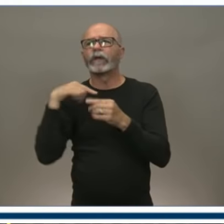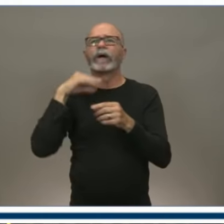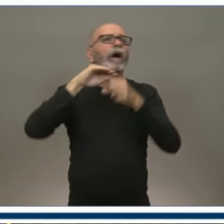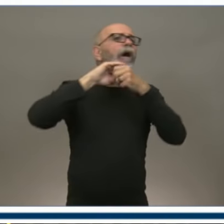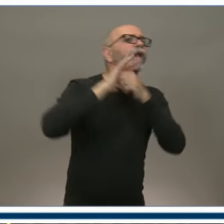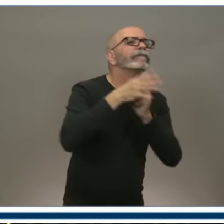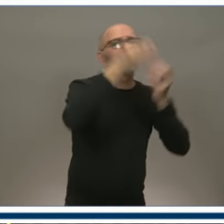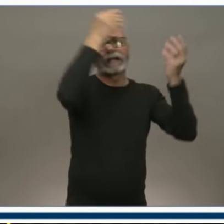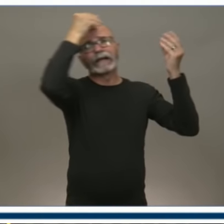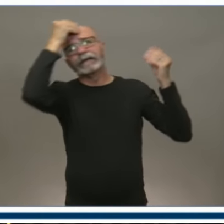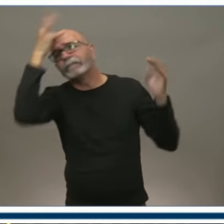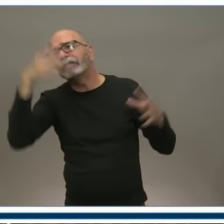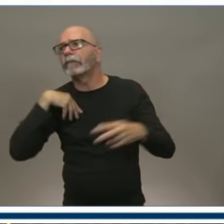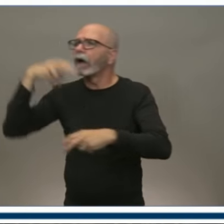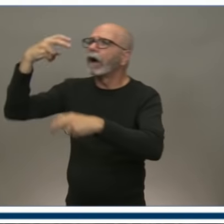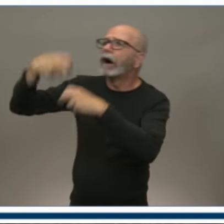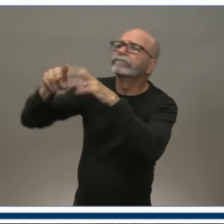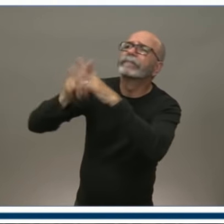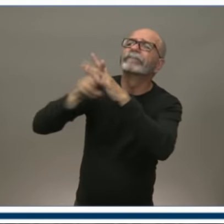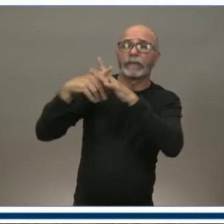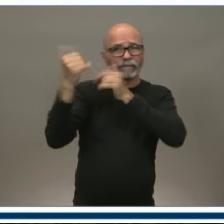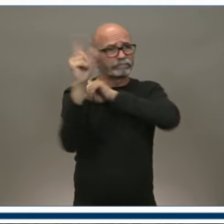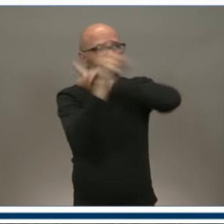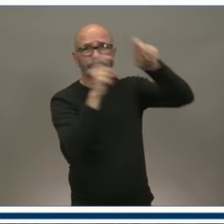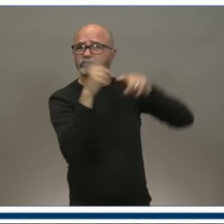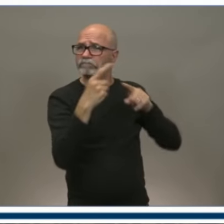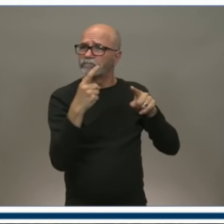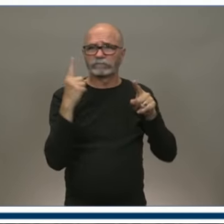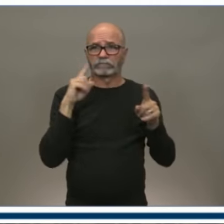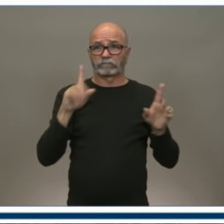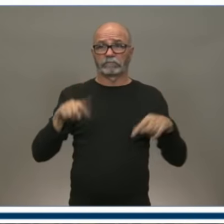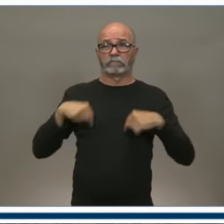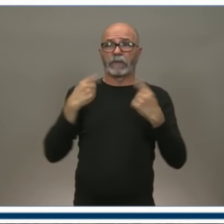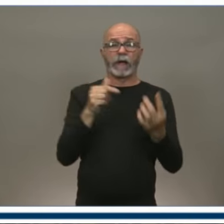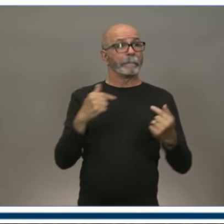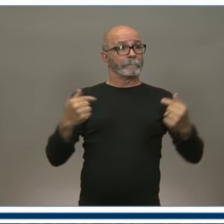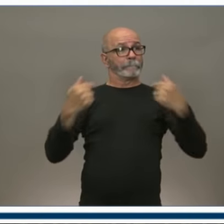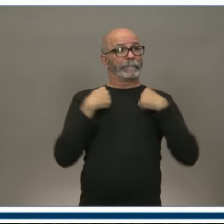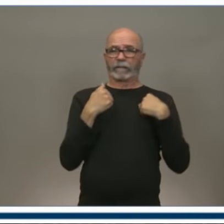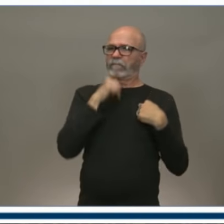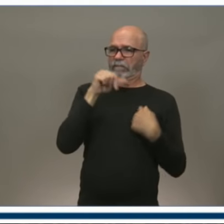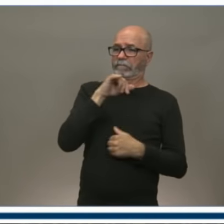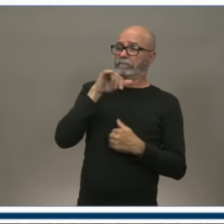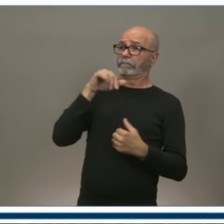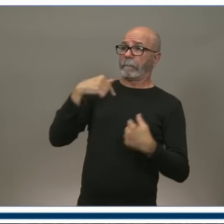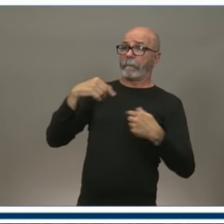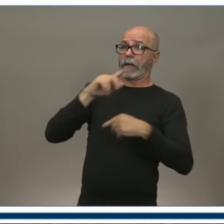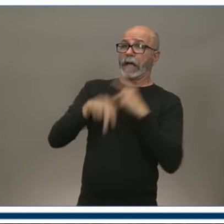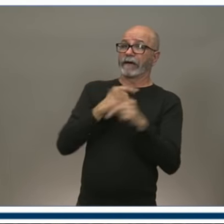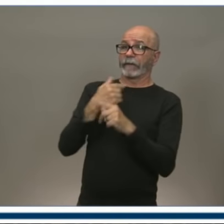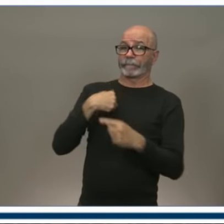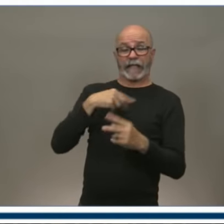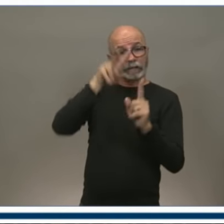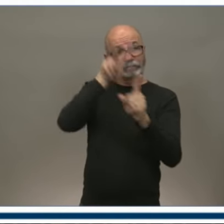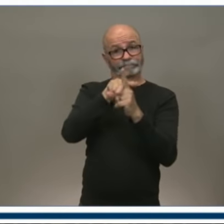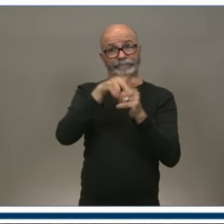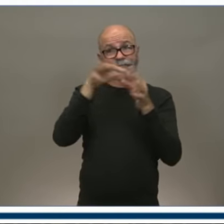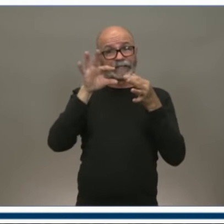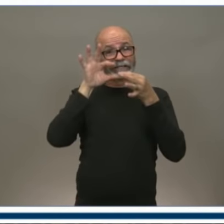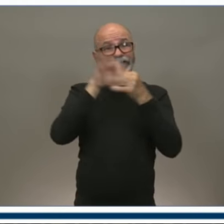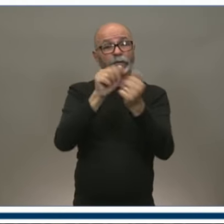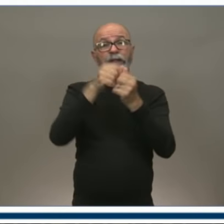province. But again, I am going to stay committed and focused, as I told Nova Scotians I would, on the issue of COVID. Go ahead